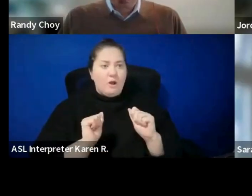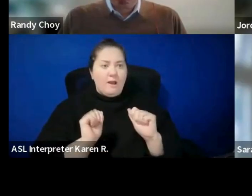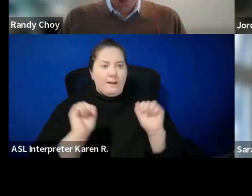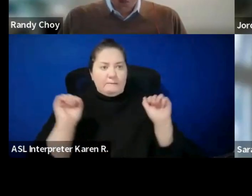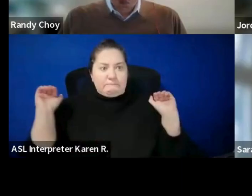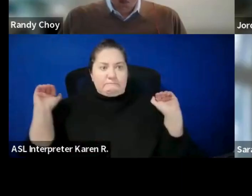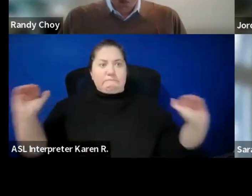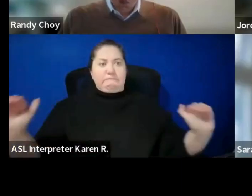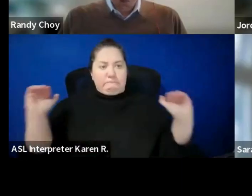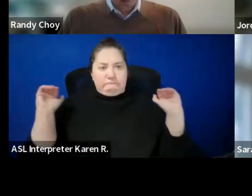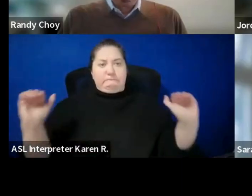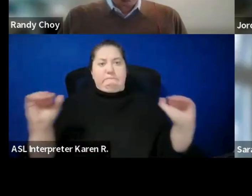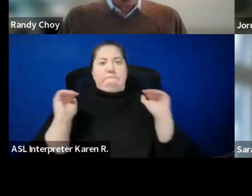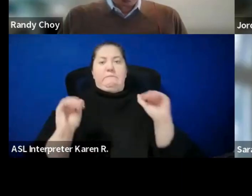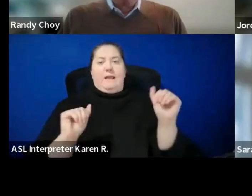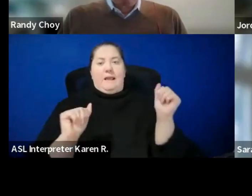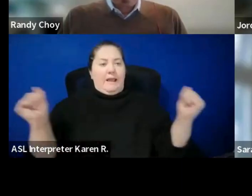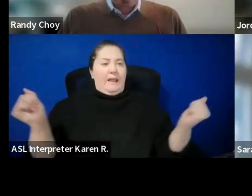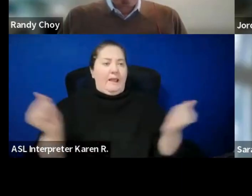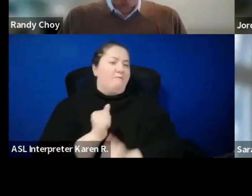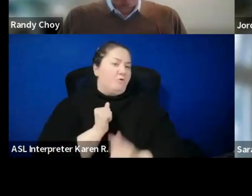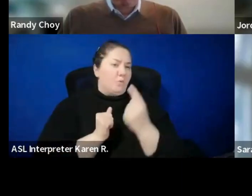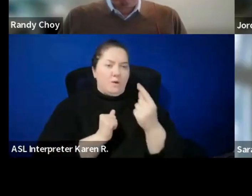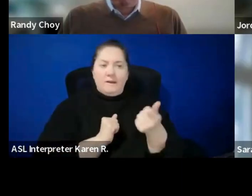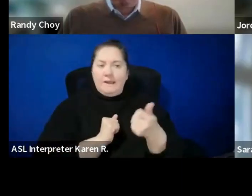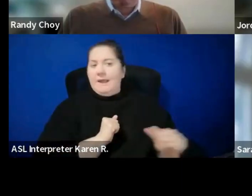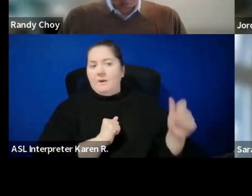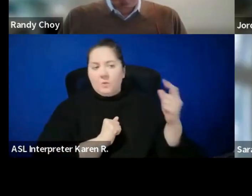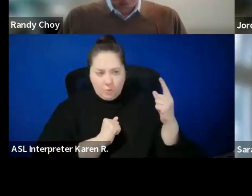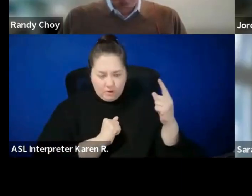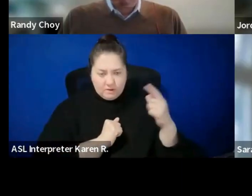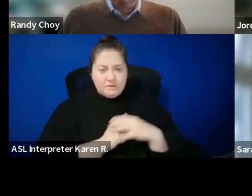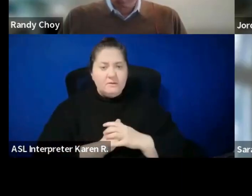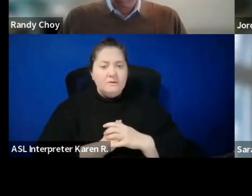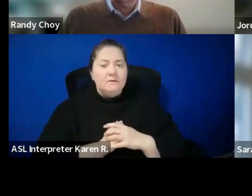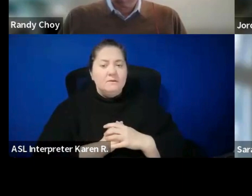and have reached out and approached anybody, that